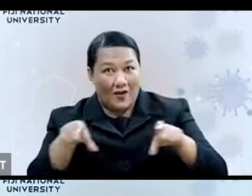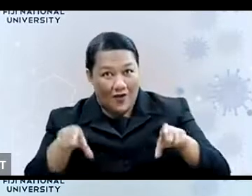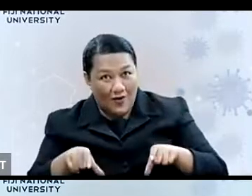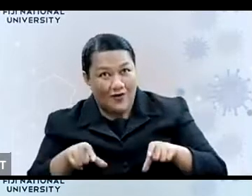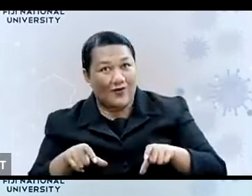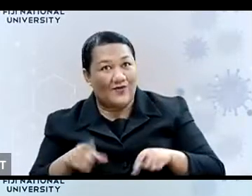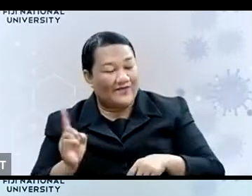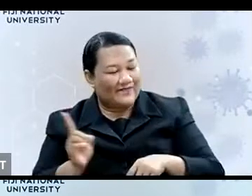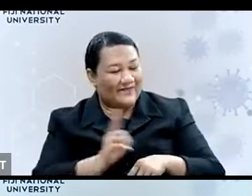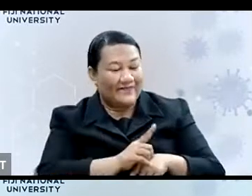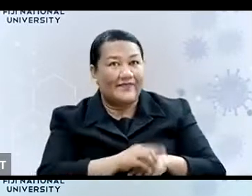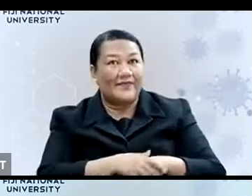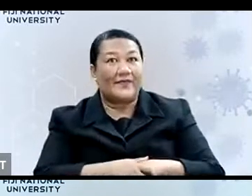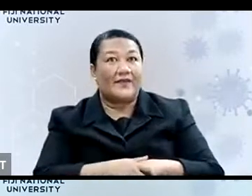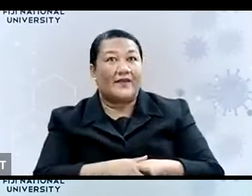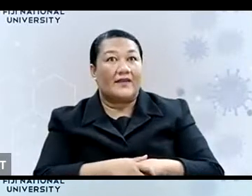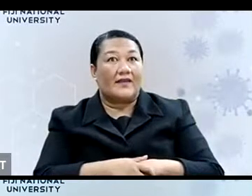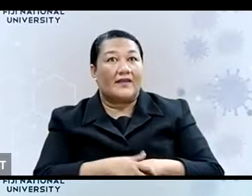will grant